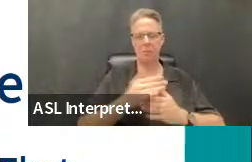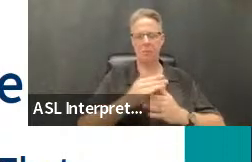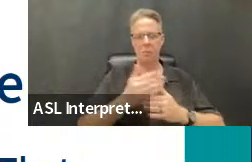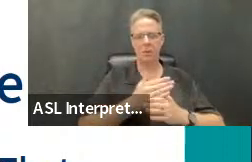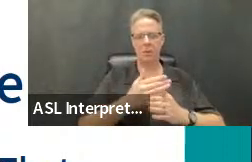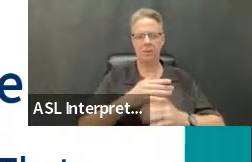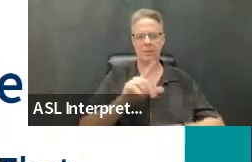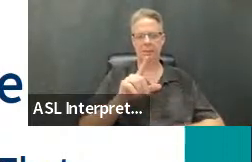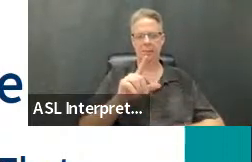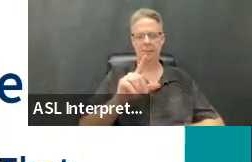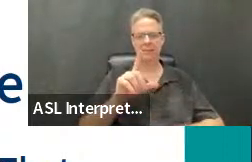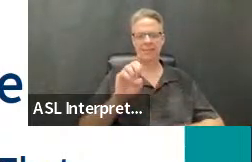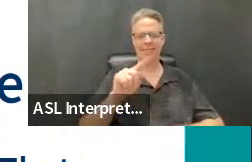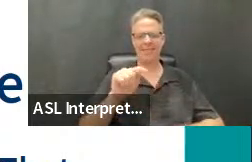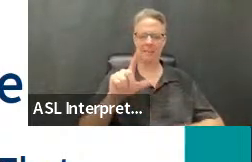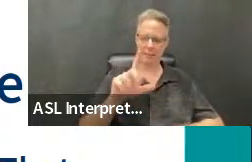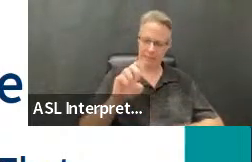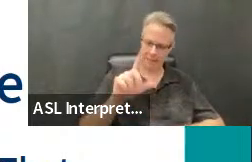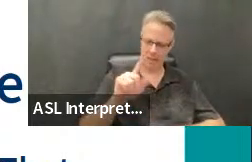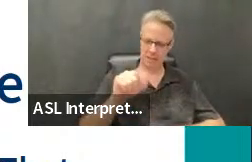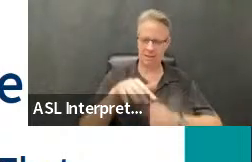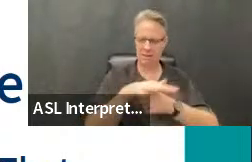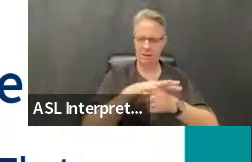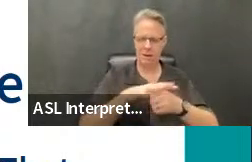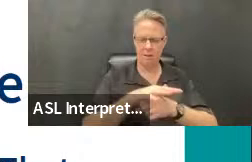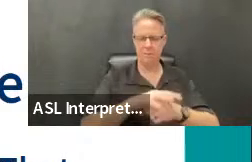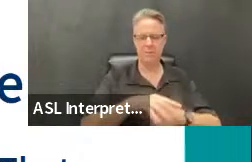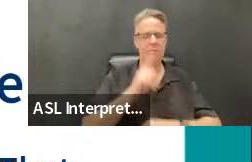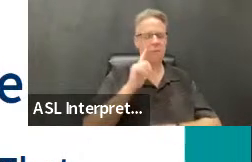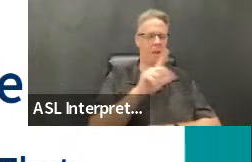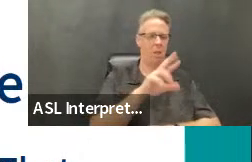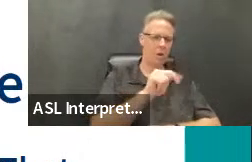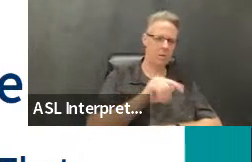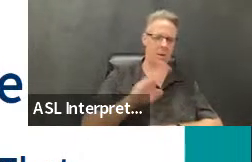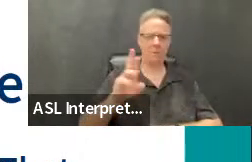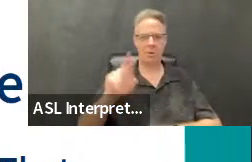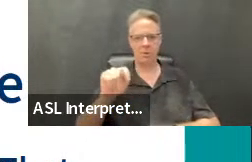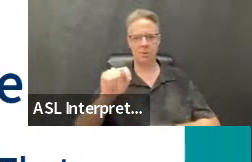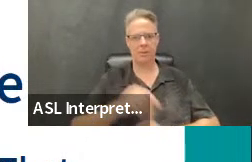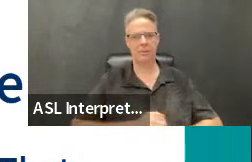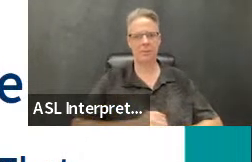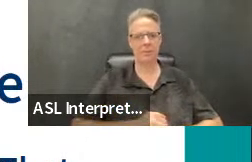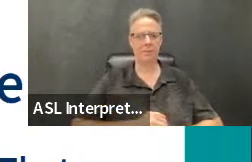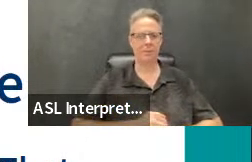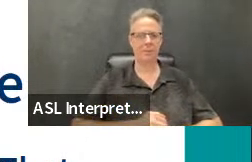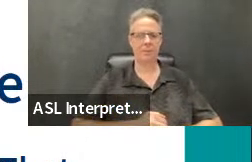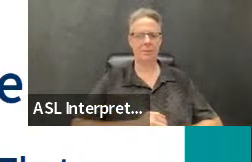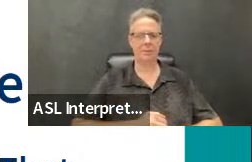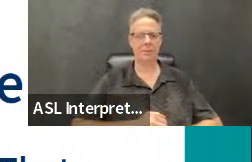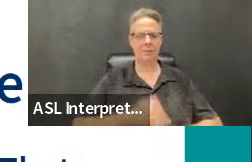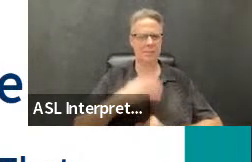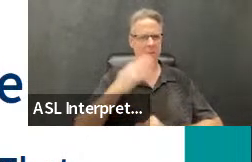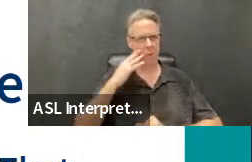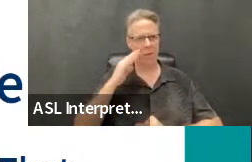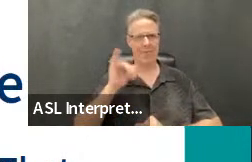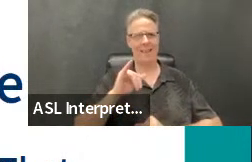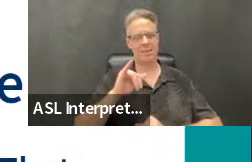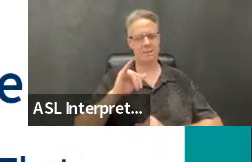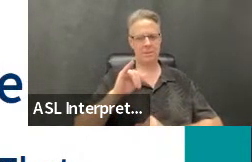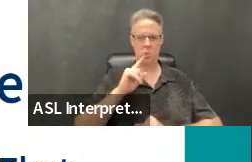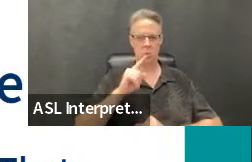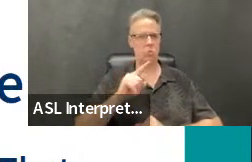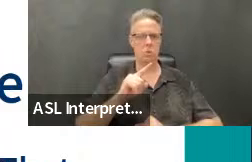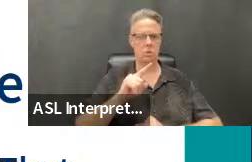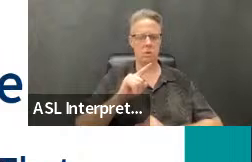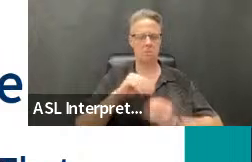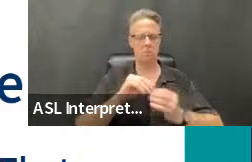the ridership that we're seeing on light rail options versus BRT options. And I know that that's sort of like 3 layers of